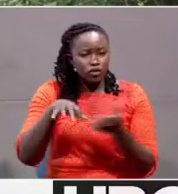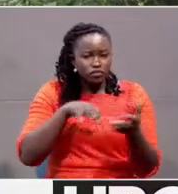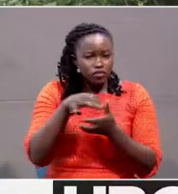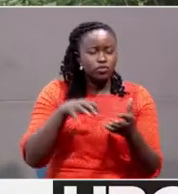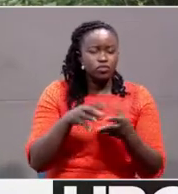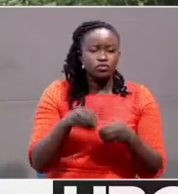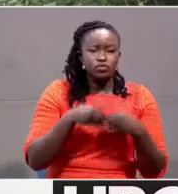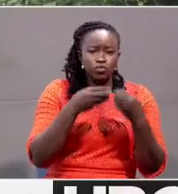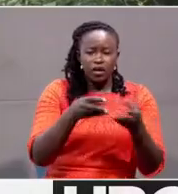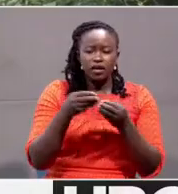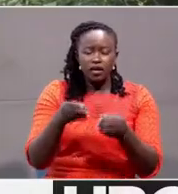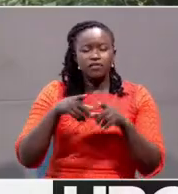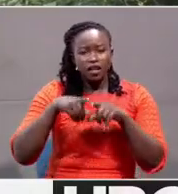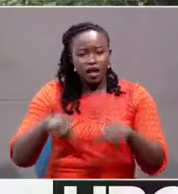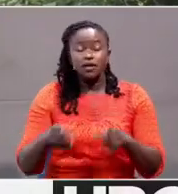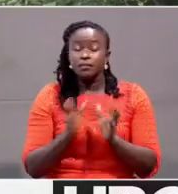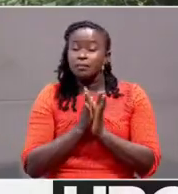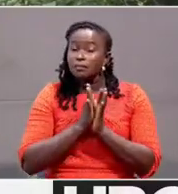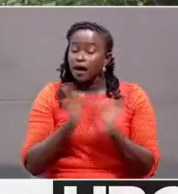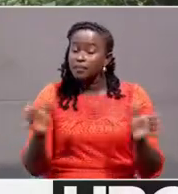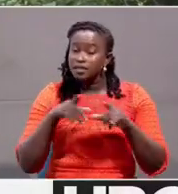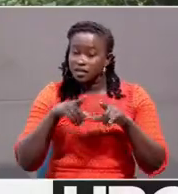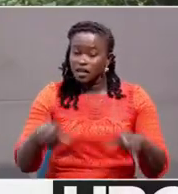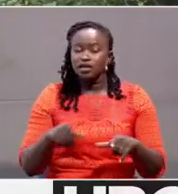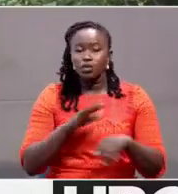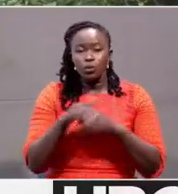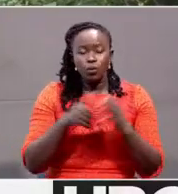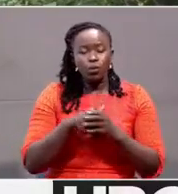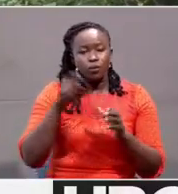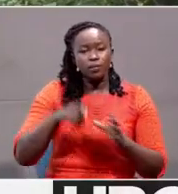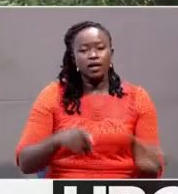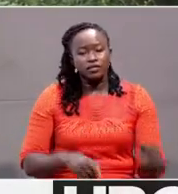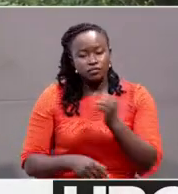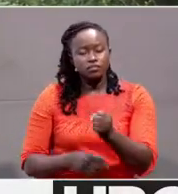kugaba. Etakalino lya public land. Bavunani we.